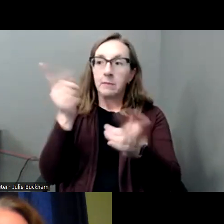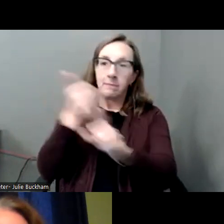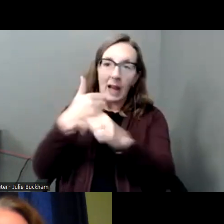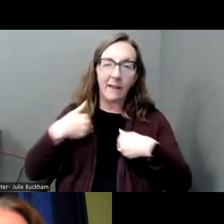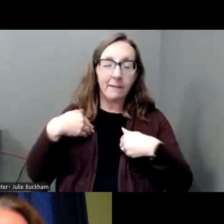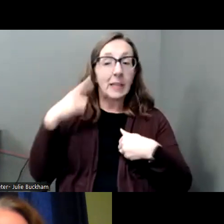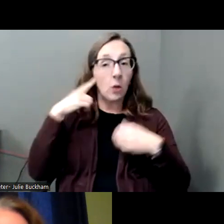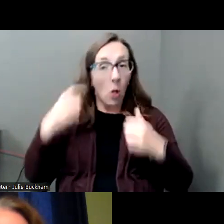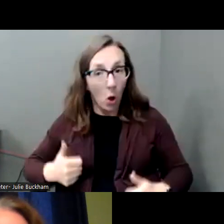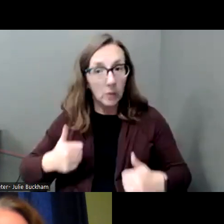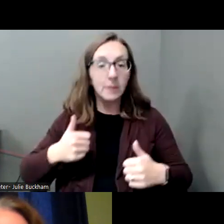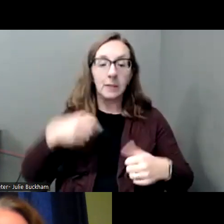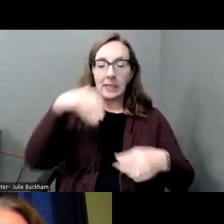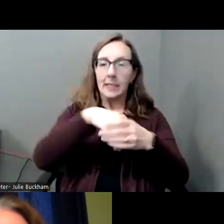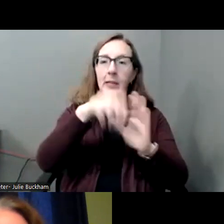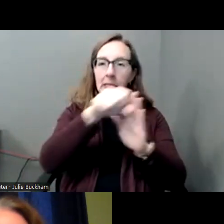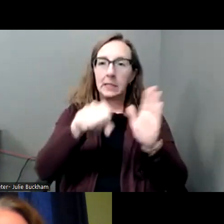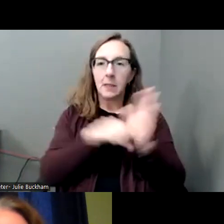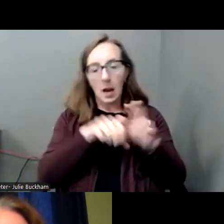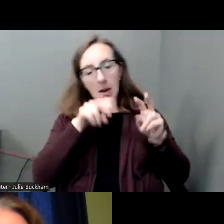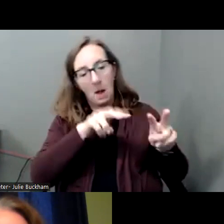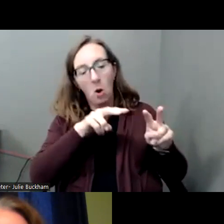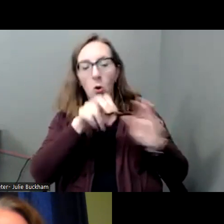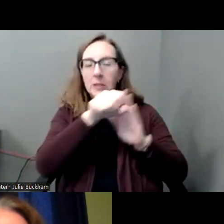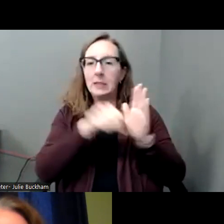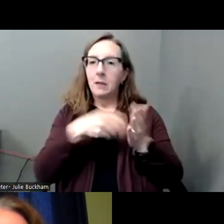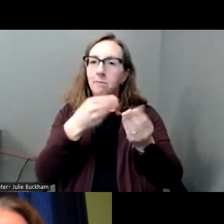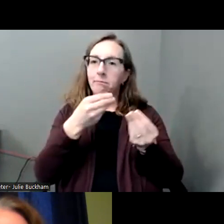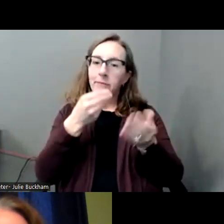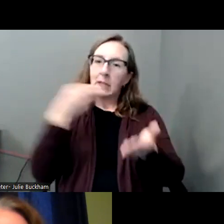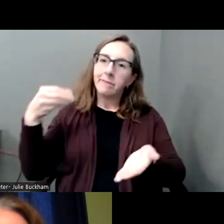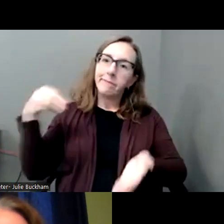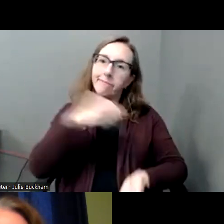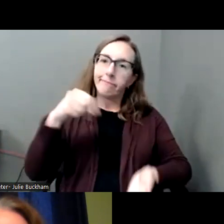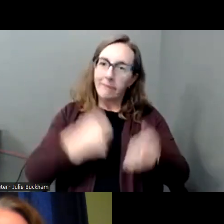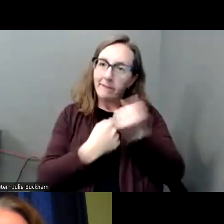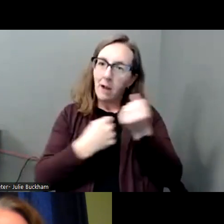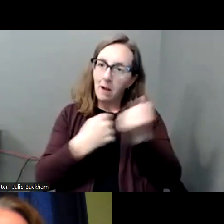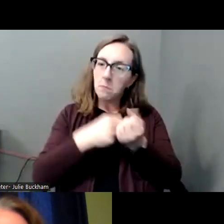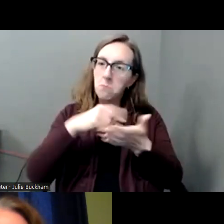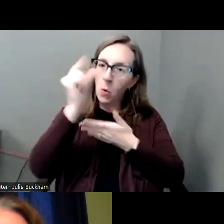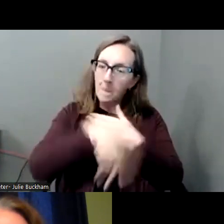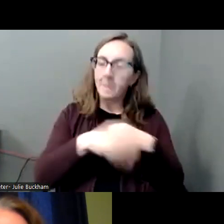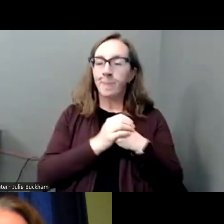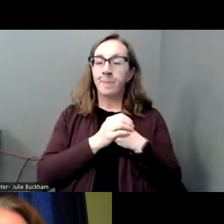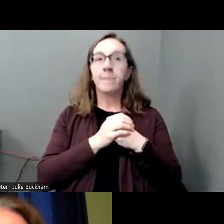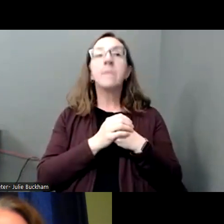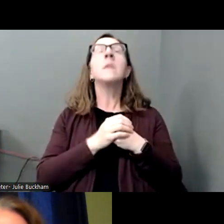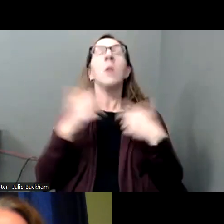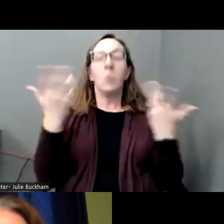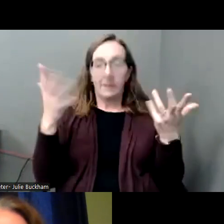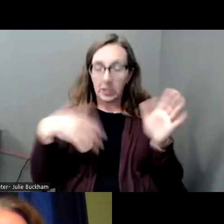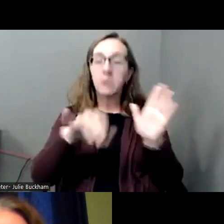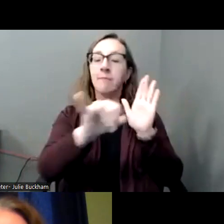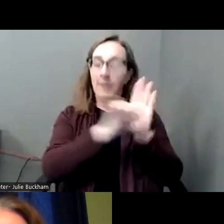state funded program. So we've identified the need, and we've identified a potential solution to that